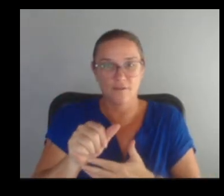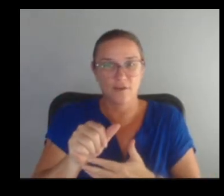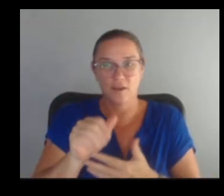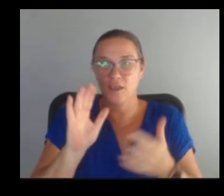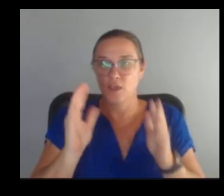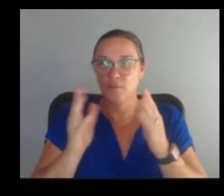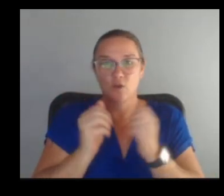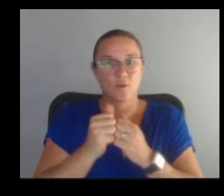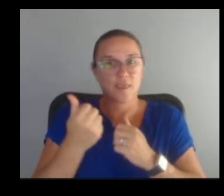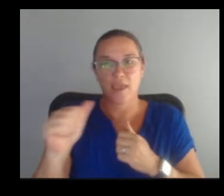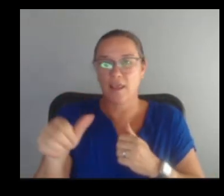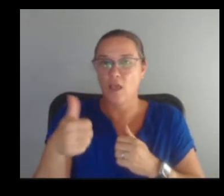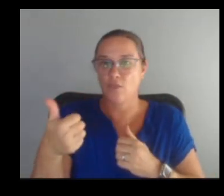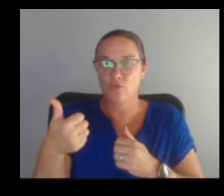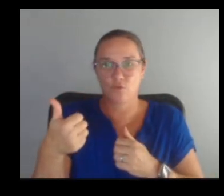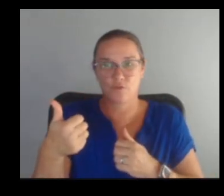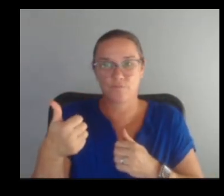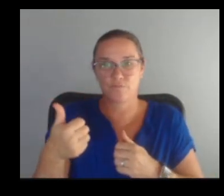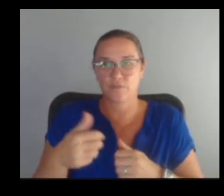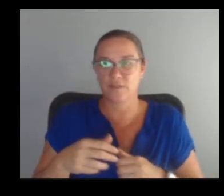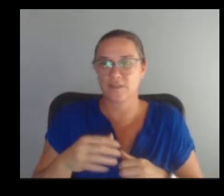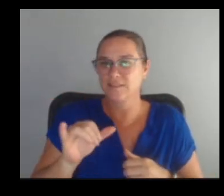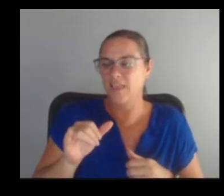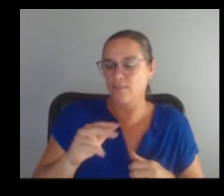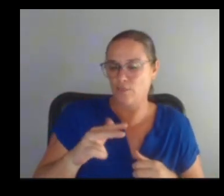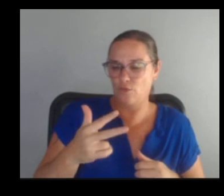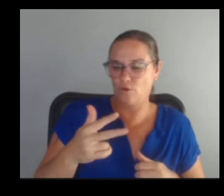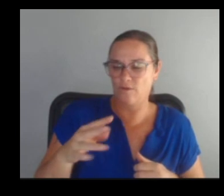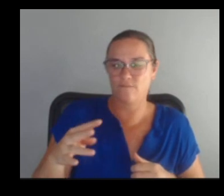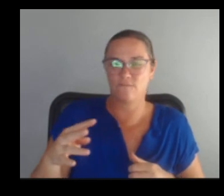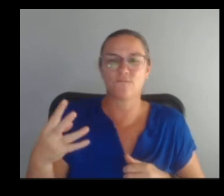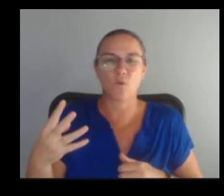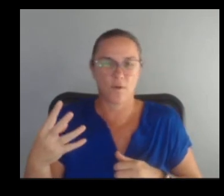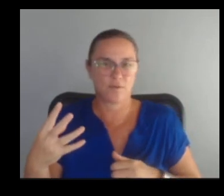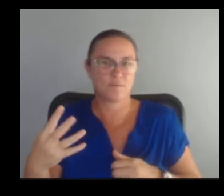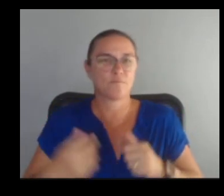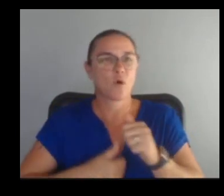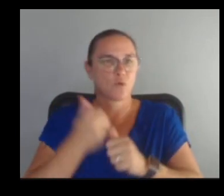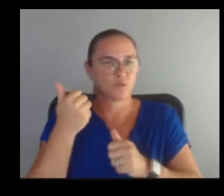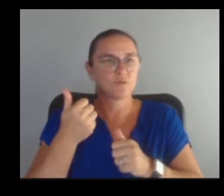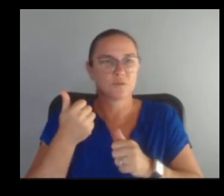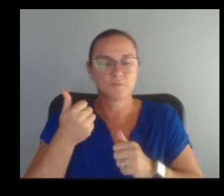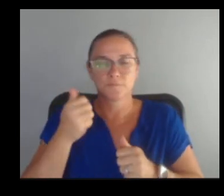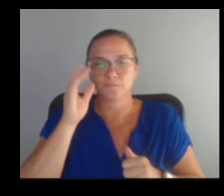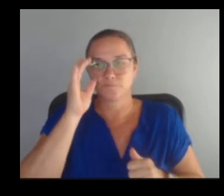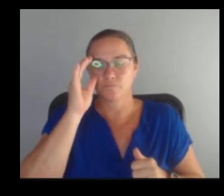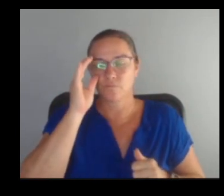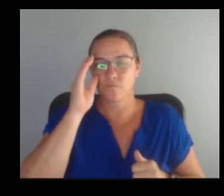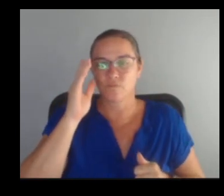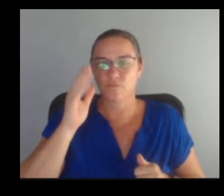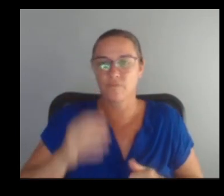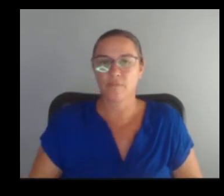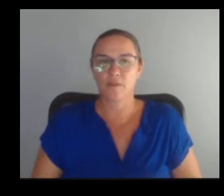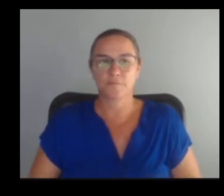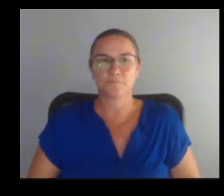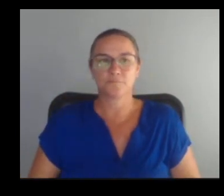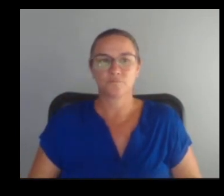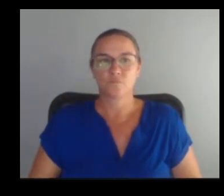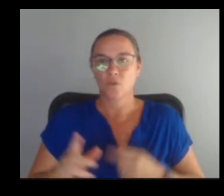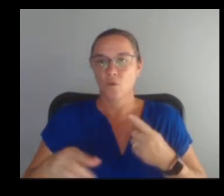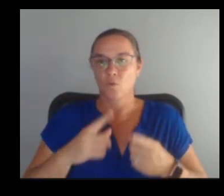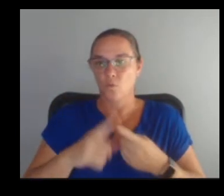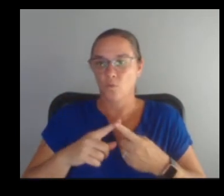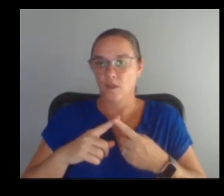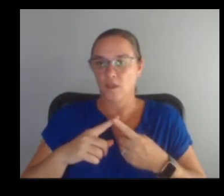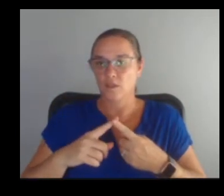eruption. Looks like the third and fourth for the last 2 episodes here. Such that when you combine that